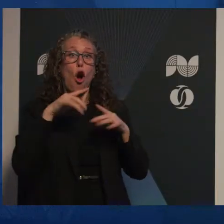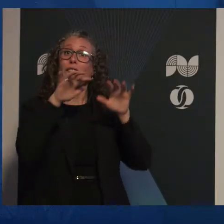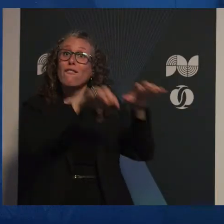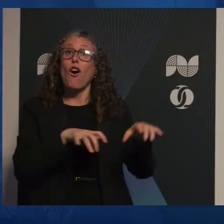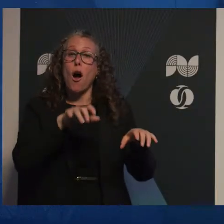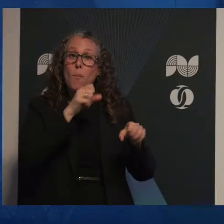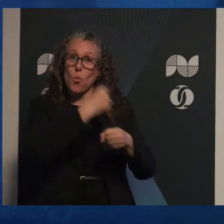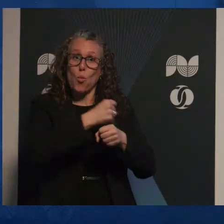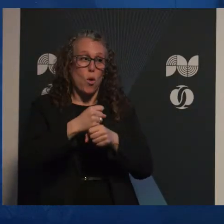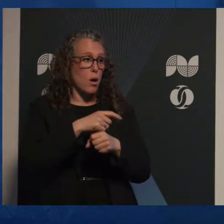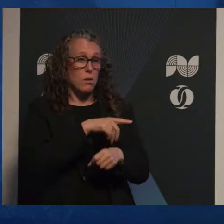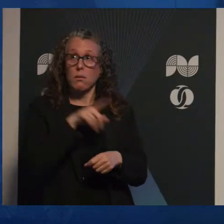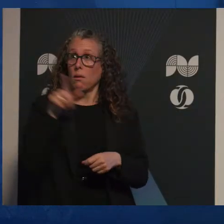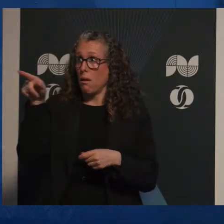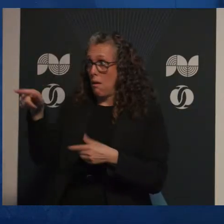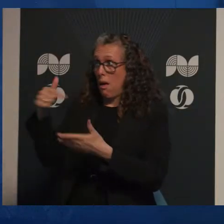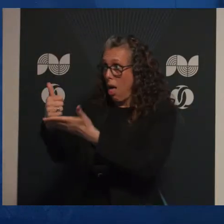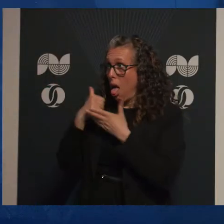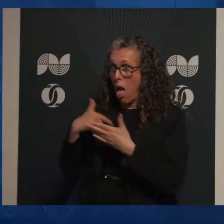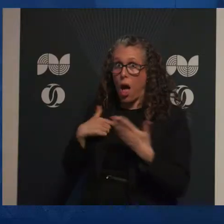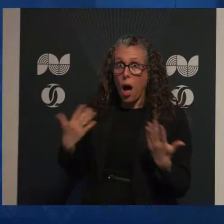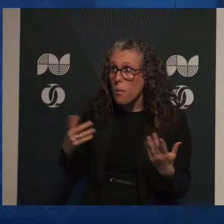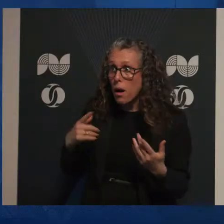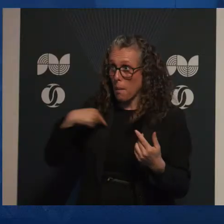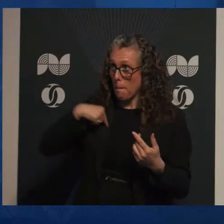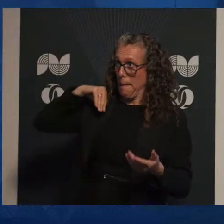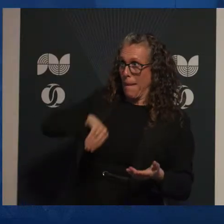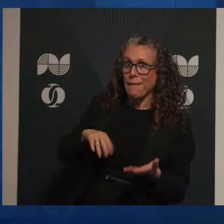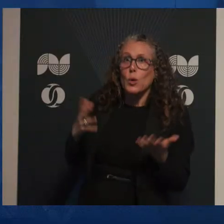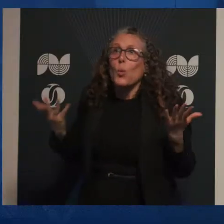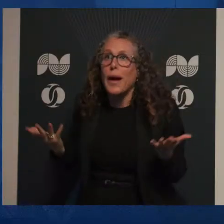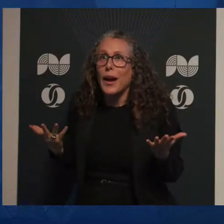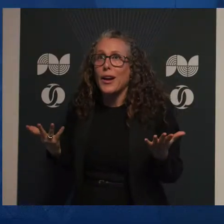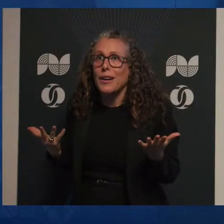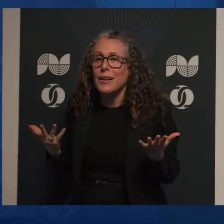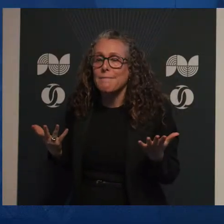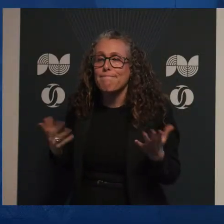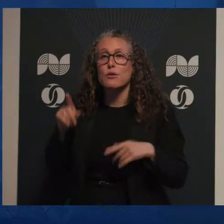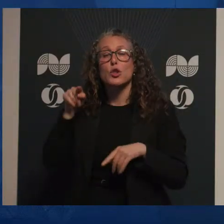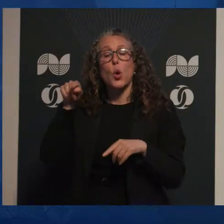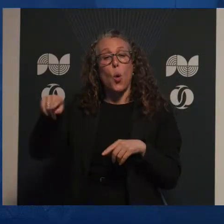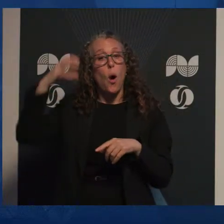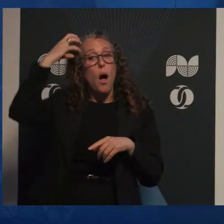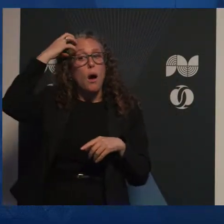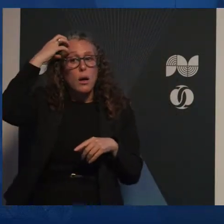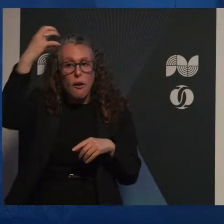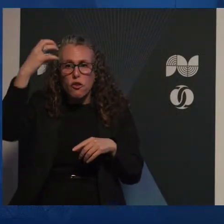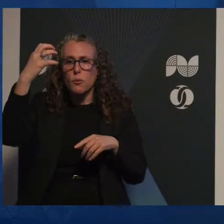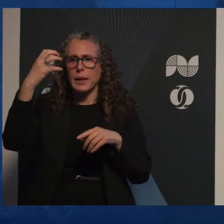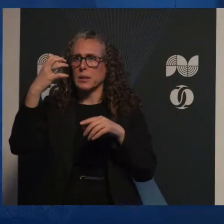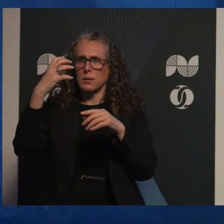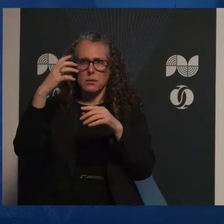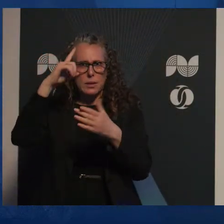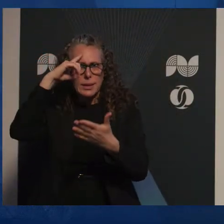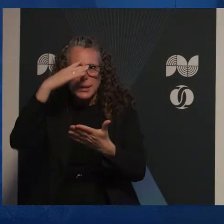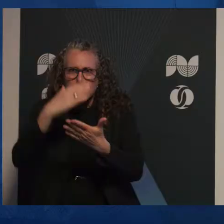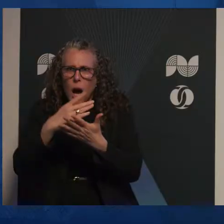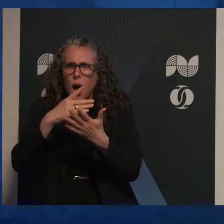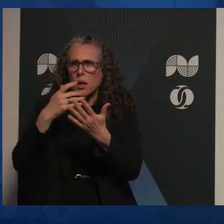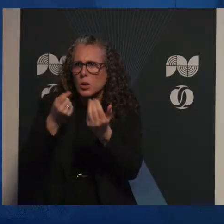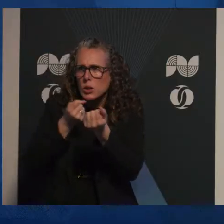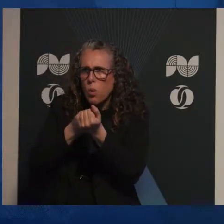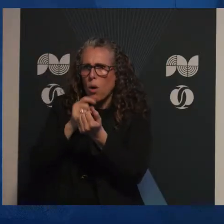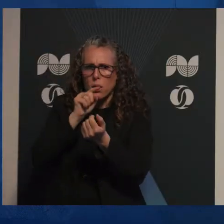help us? Like, is there something in it for us? Like, as a curated economic policy from the government to support